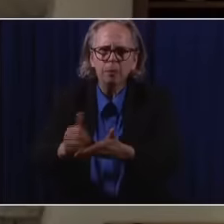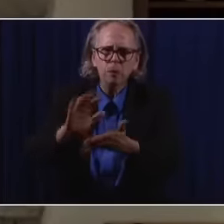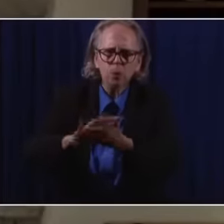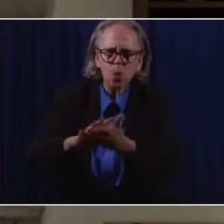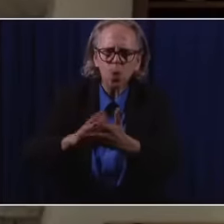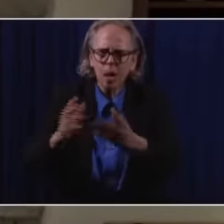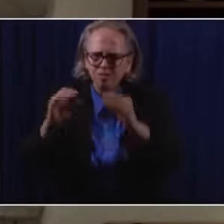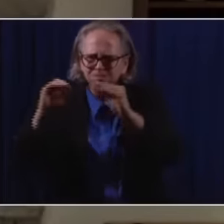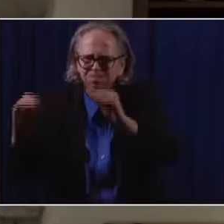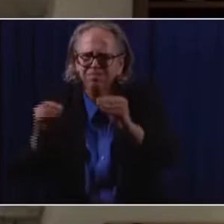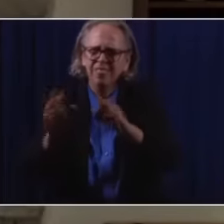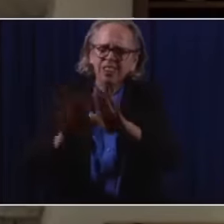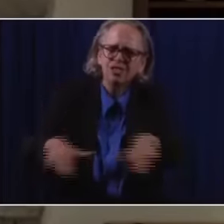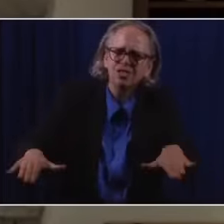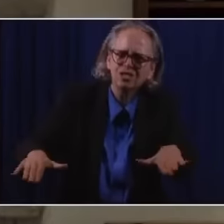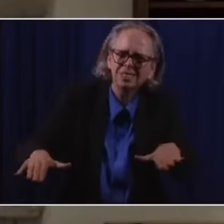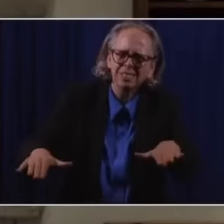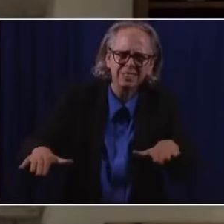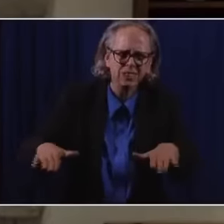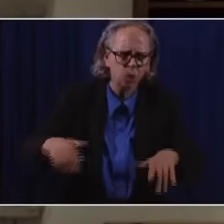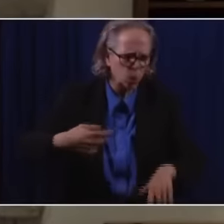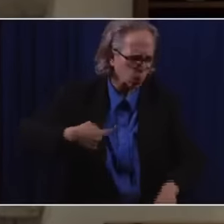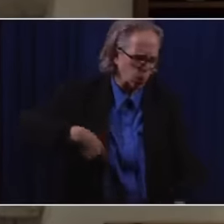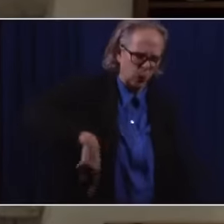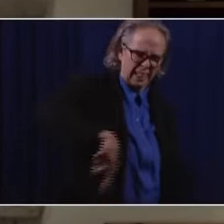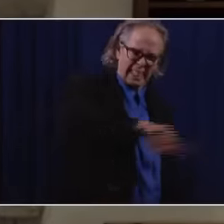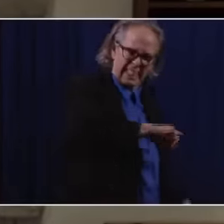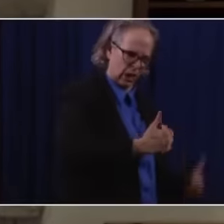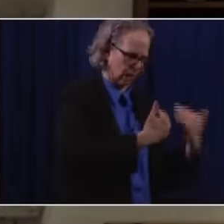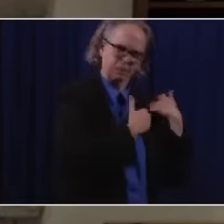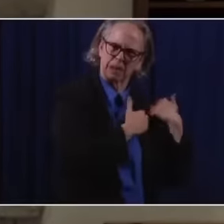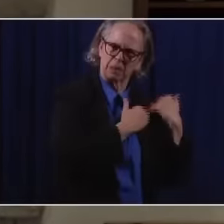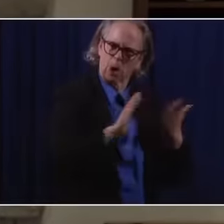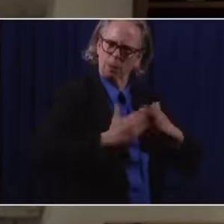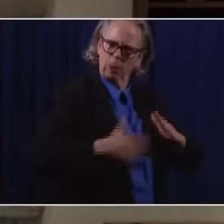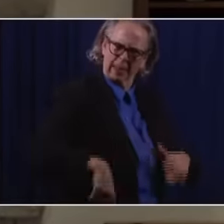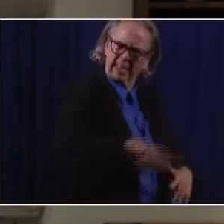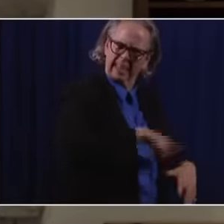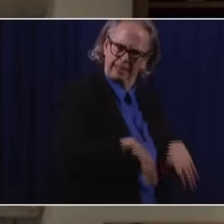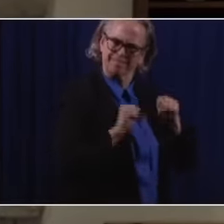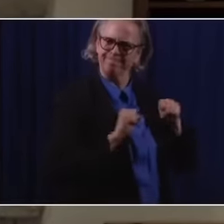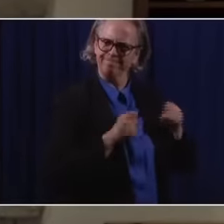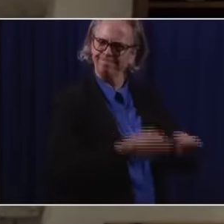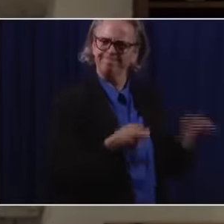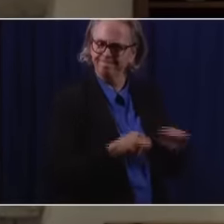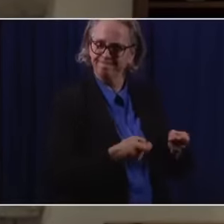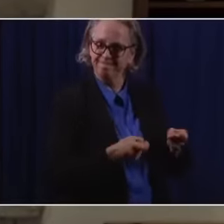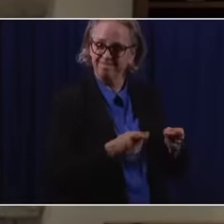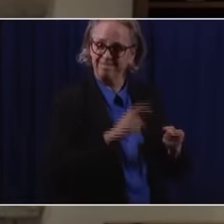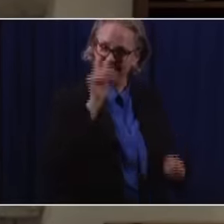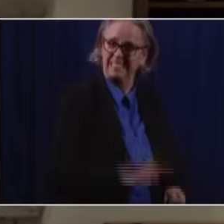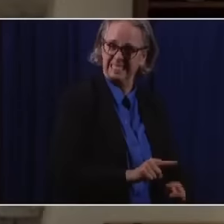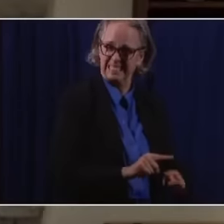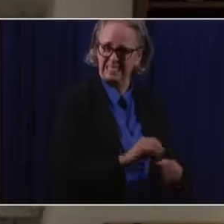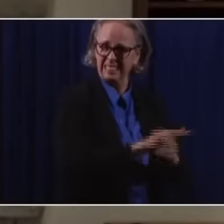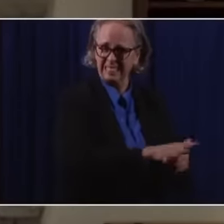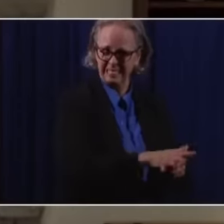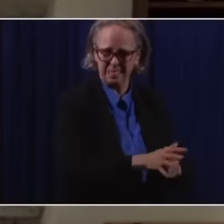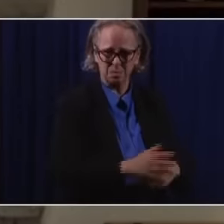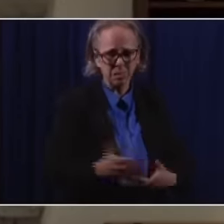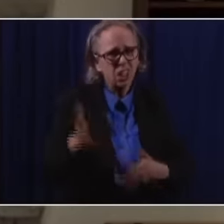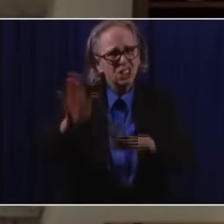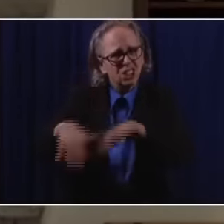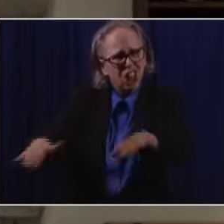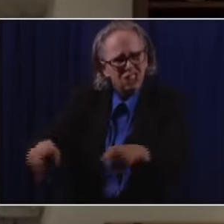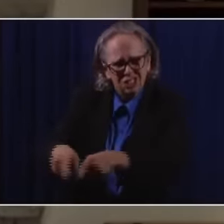to do that so that our kids can be in school. Now, some kids do very well remotely. Some kids